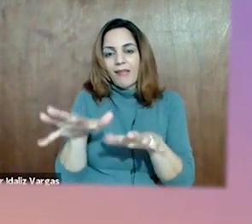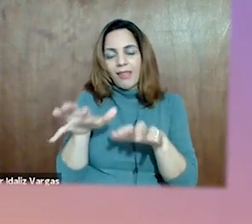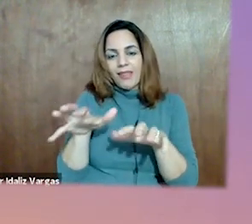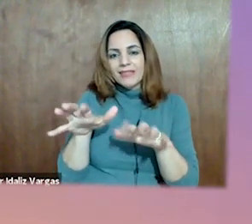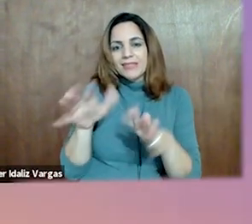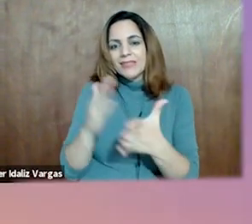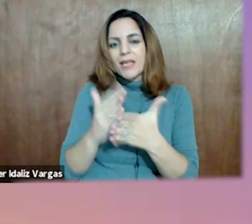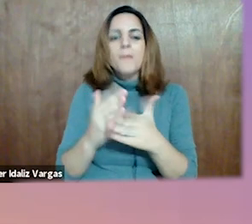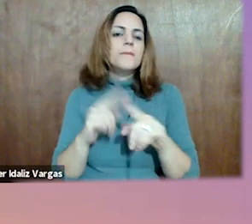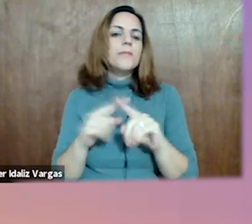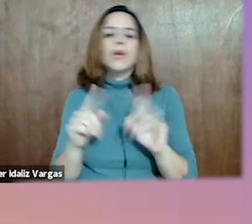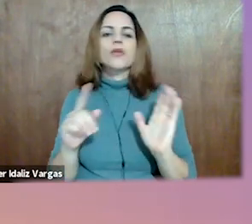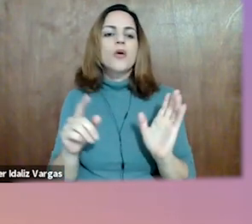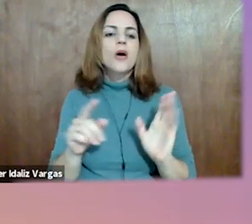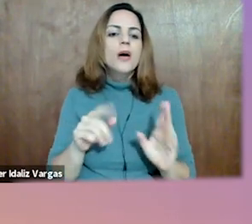audience.